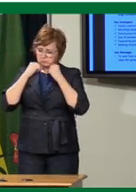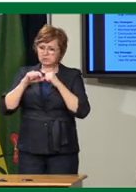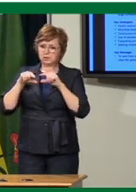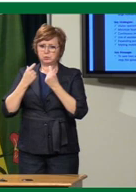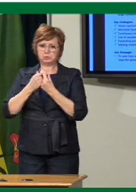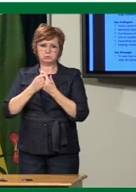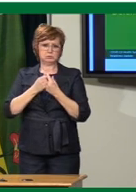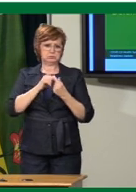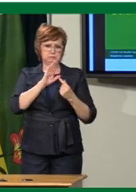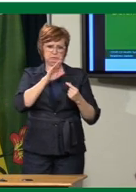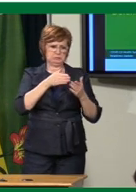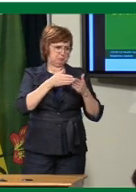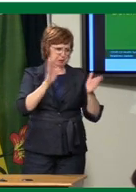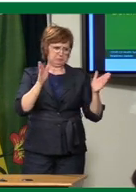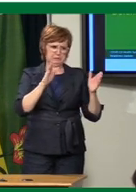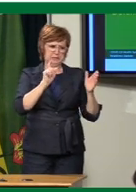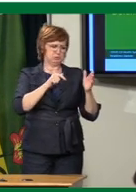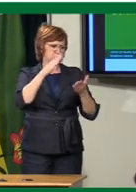spread.